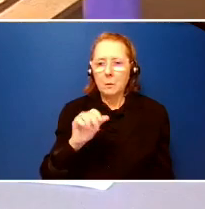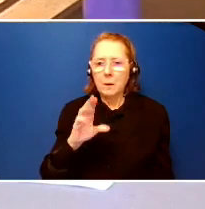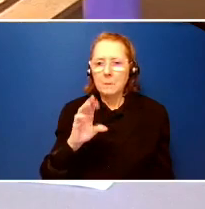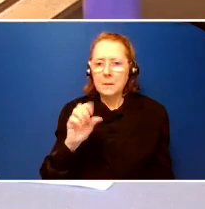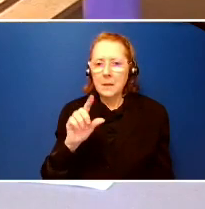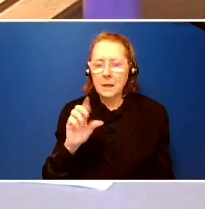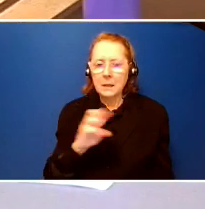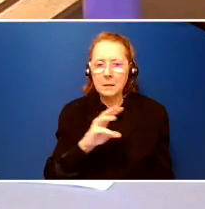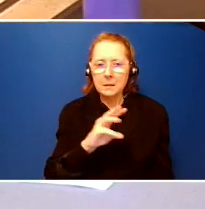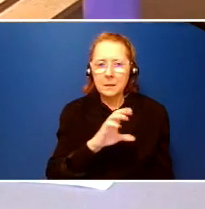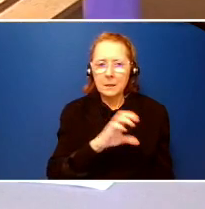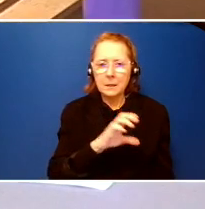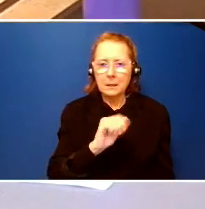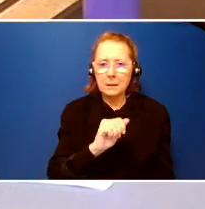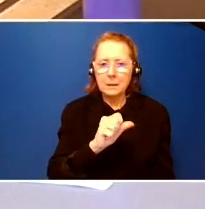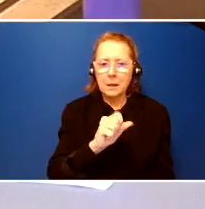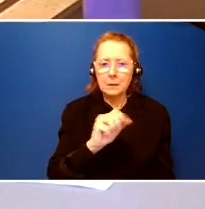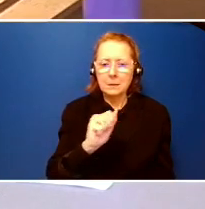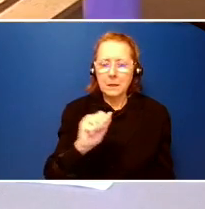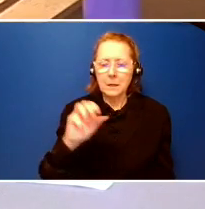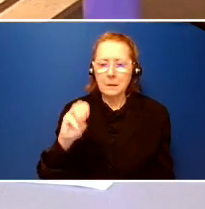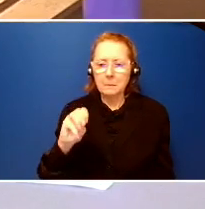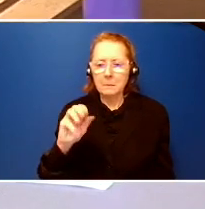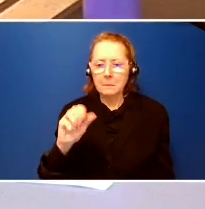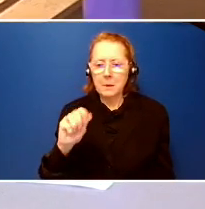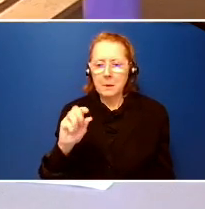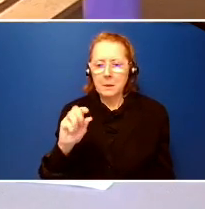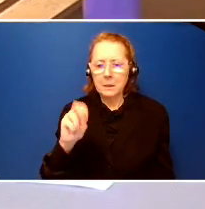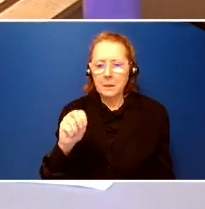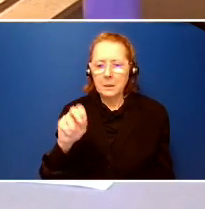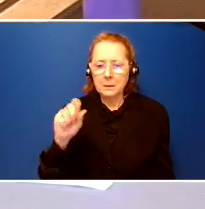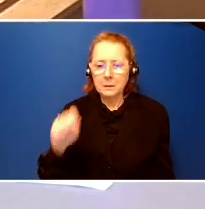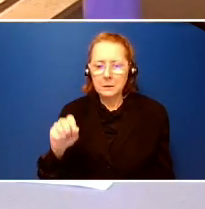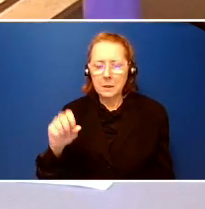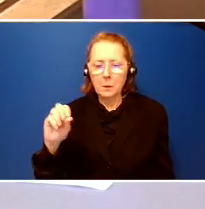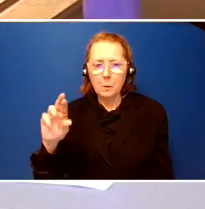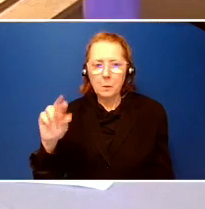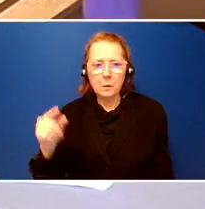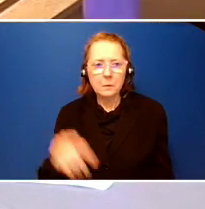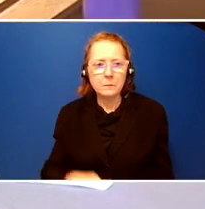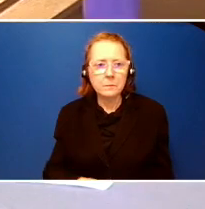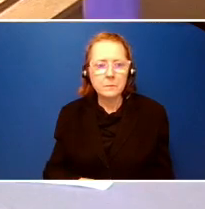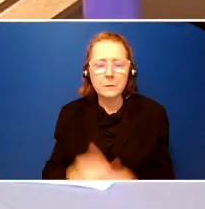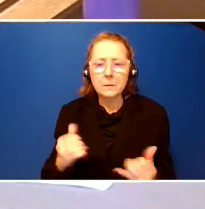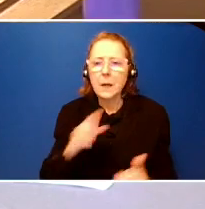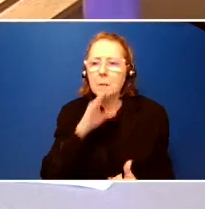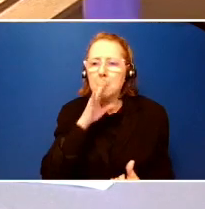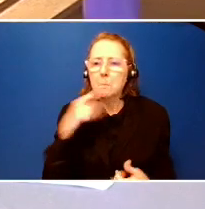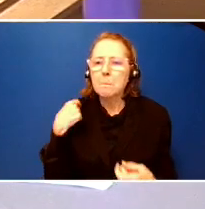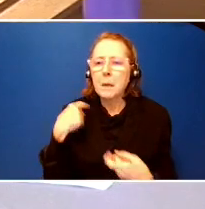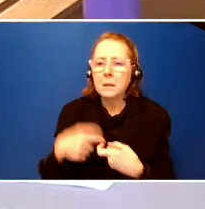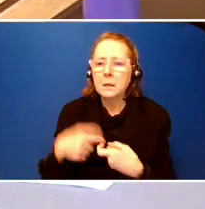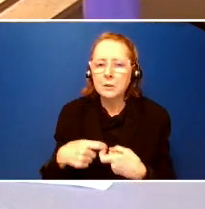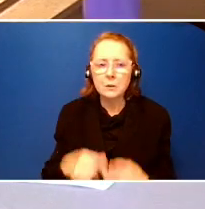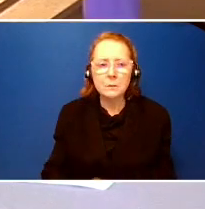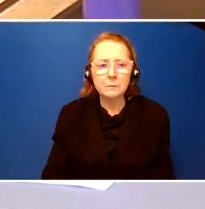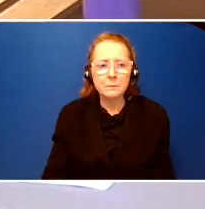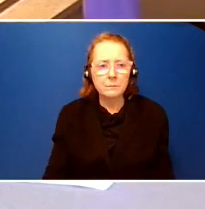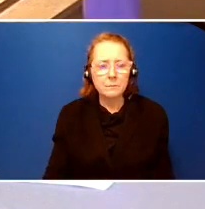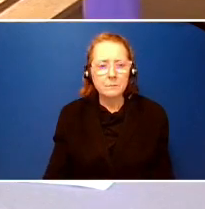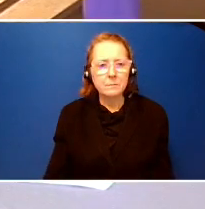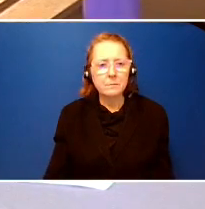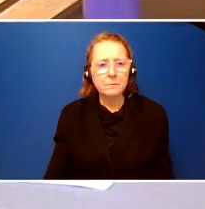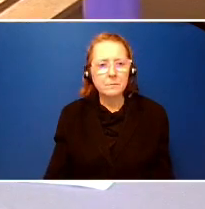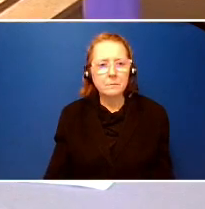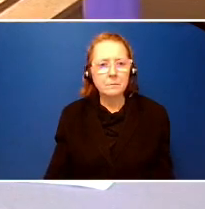casamarionor.org. Thank you so much. And I'd also like to add in Spanish, necesitamos voluntarios que hablan español como su primera lengua